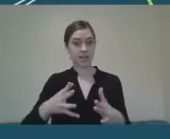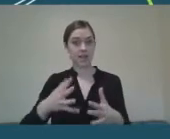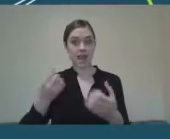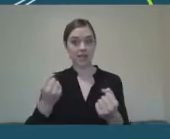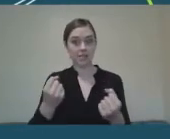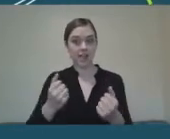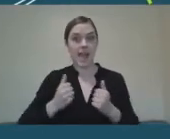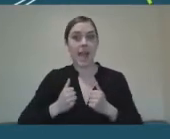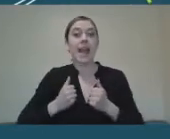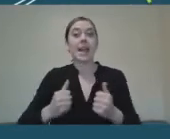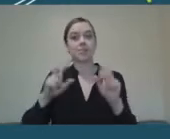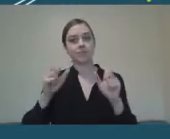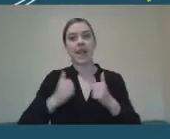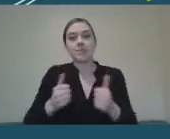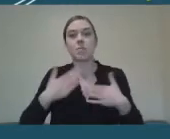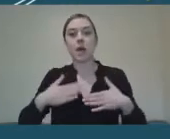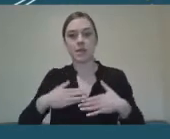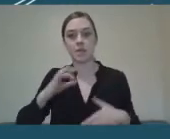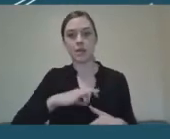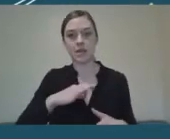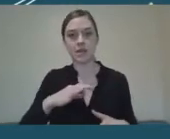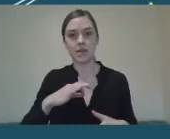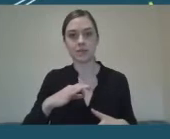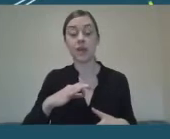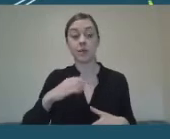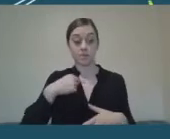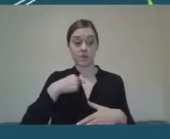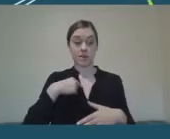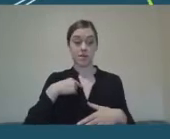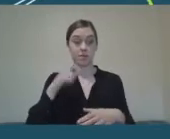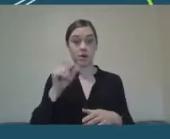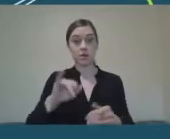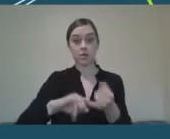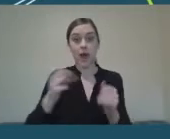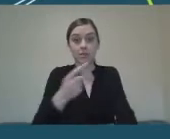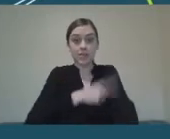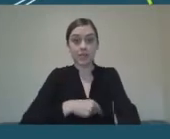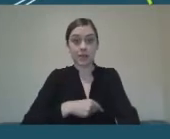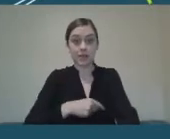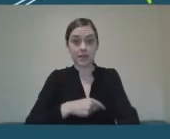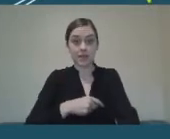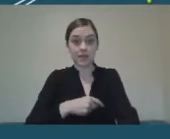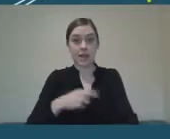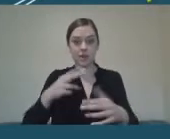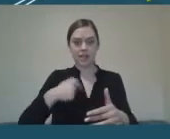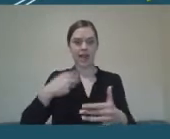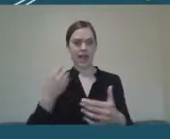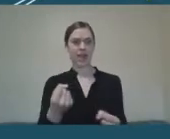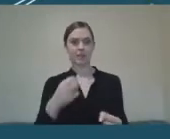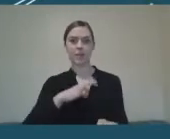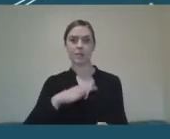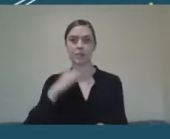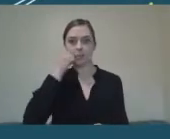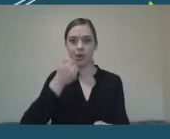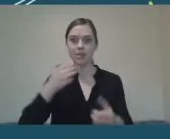privilege. And although I'm a person with disability, I realize that I have a privilege because I was born into a